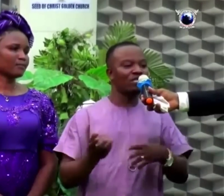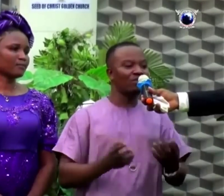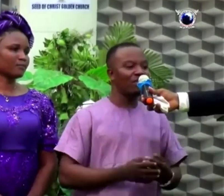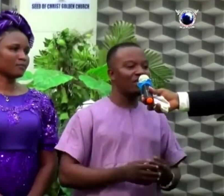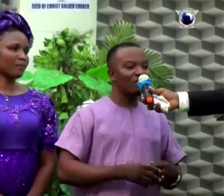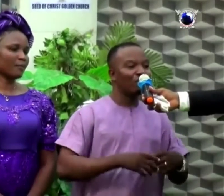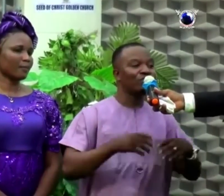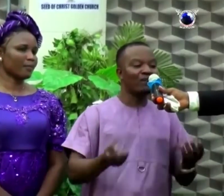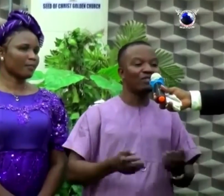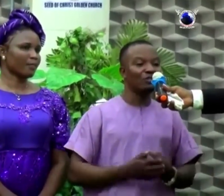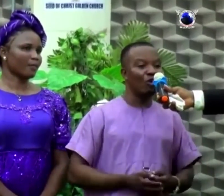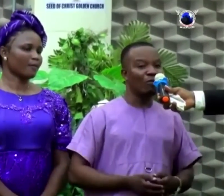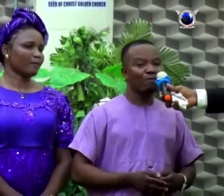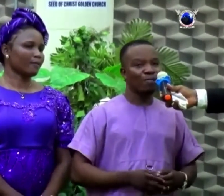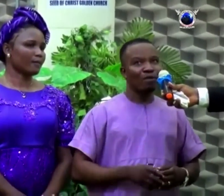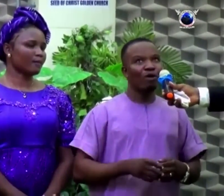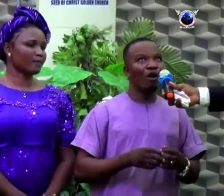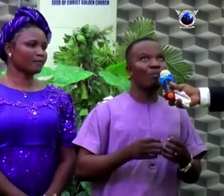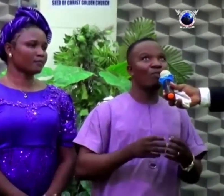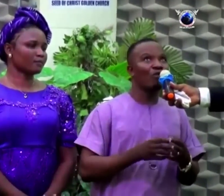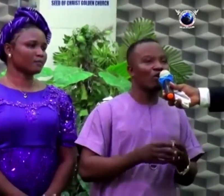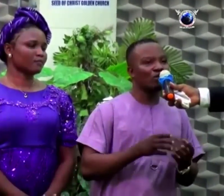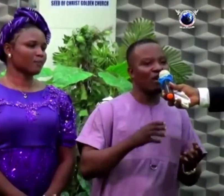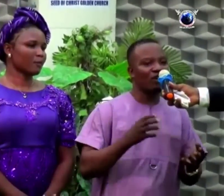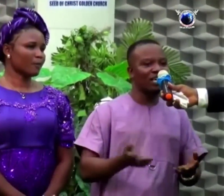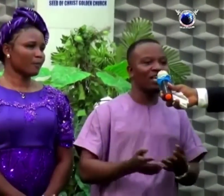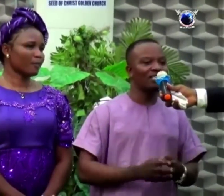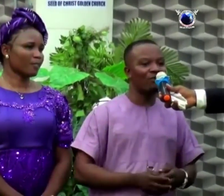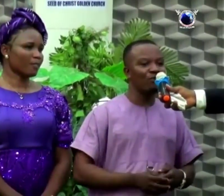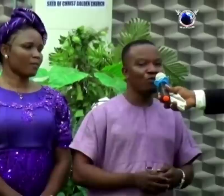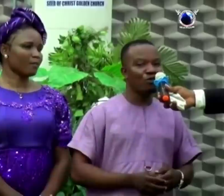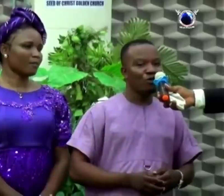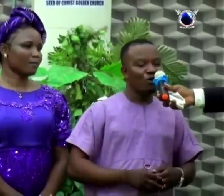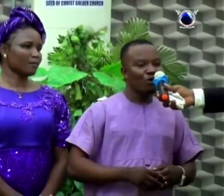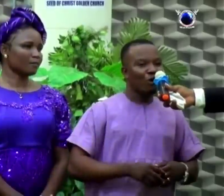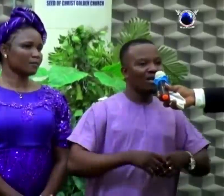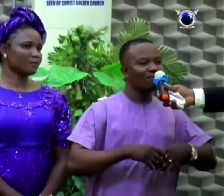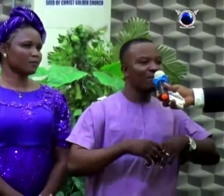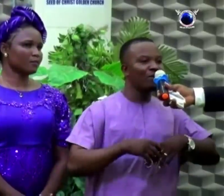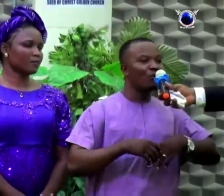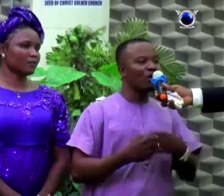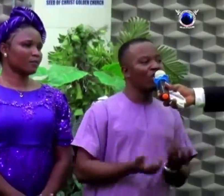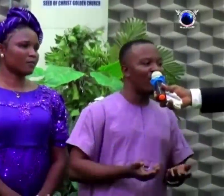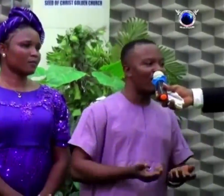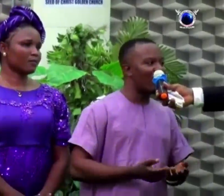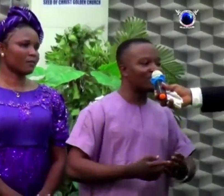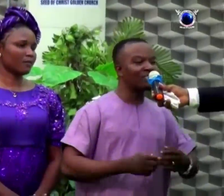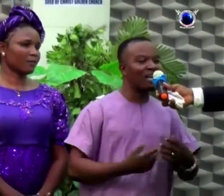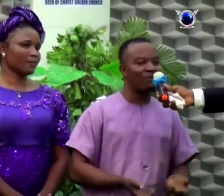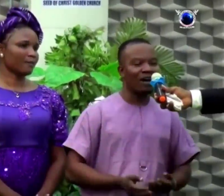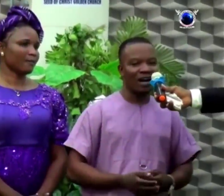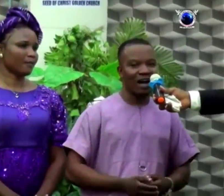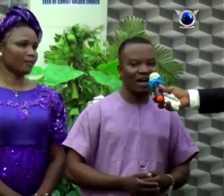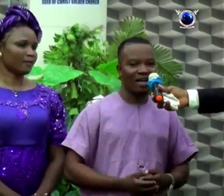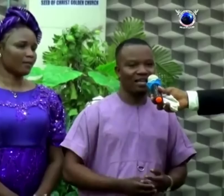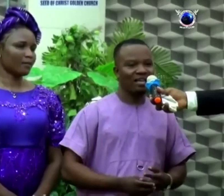ni so mi CV fun driving job but gogo o ti mo wa lo se interview won ba ni pe mi o qualify as a